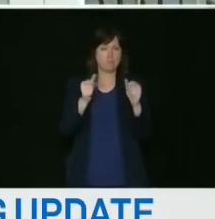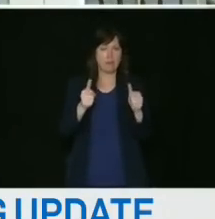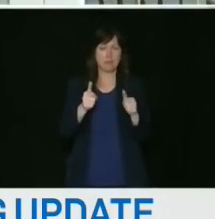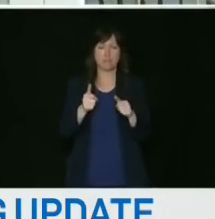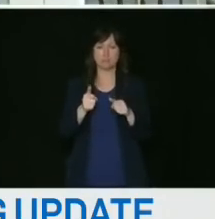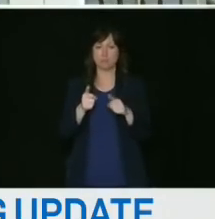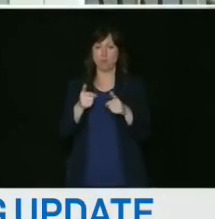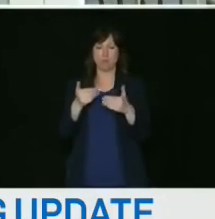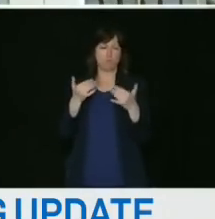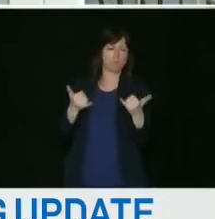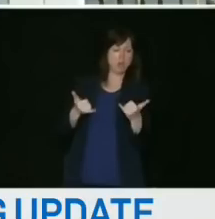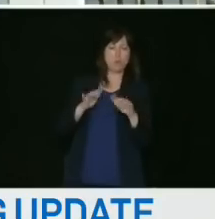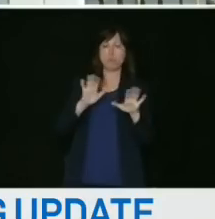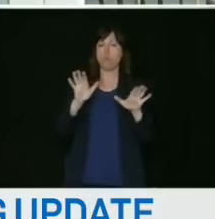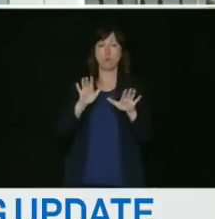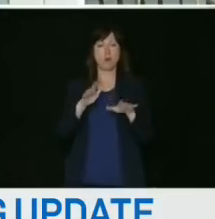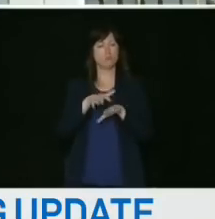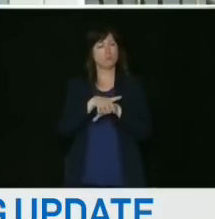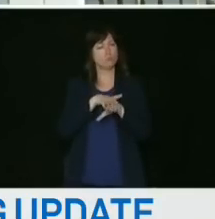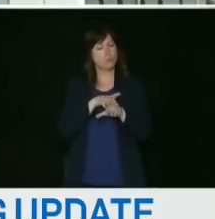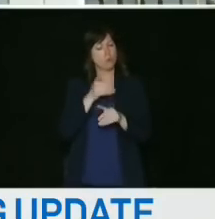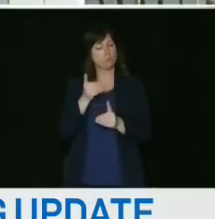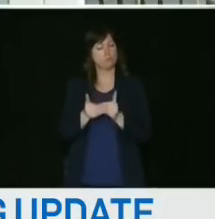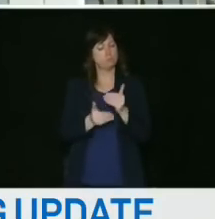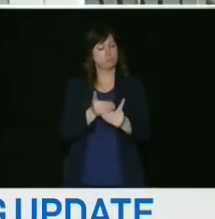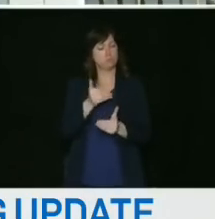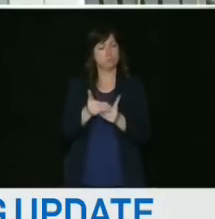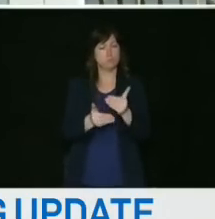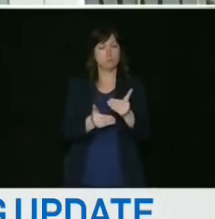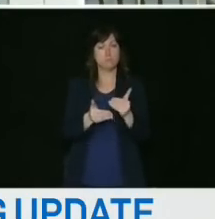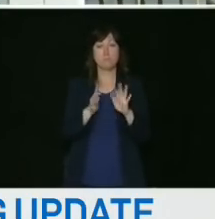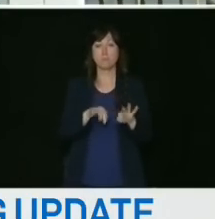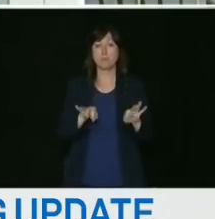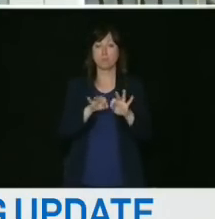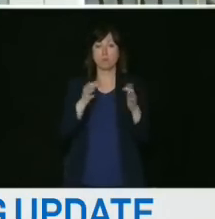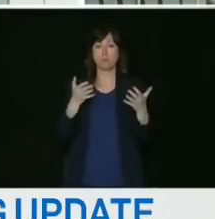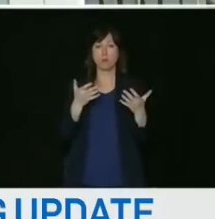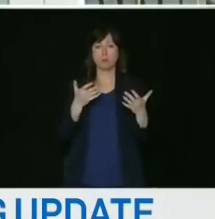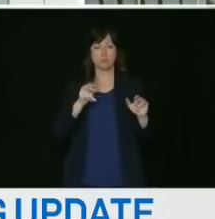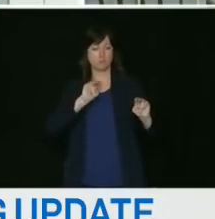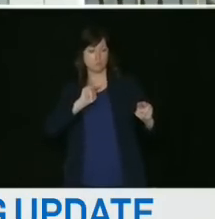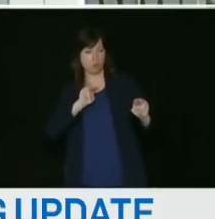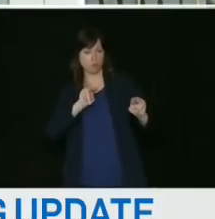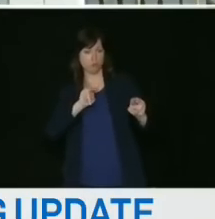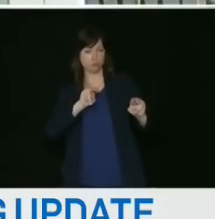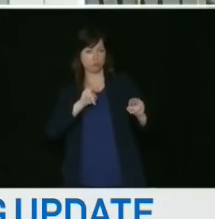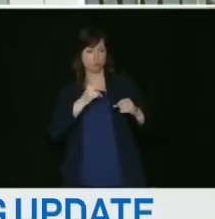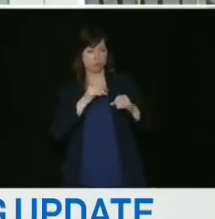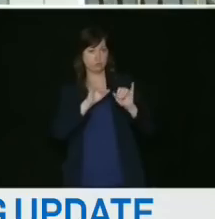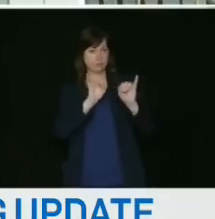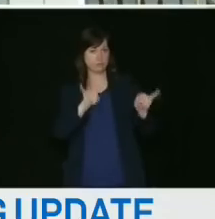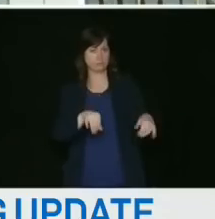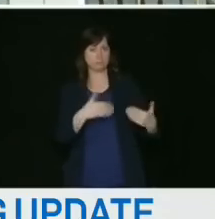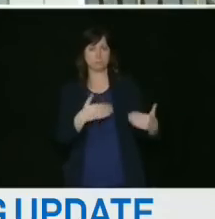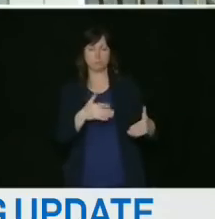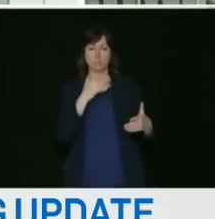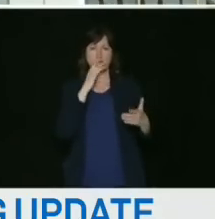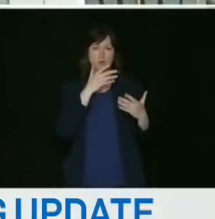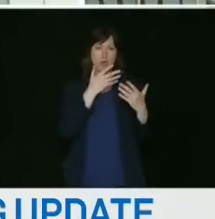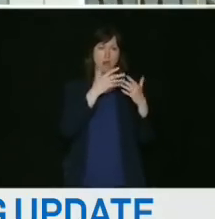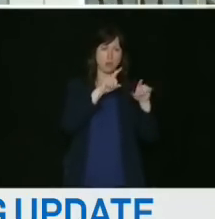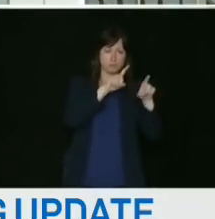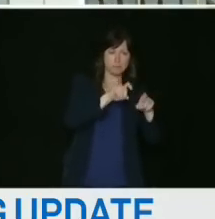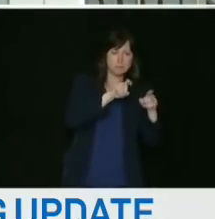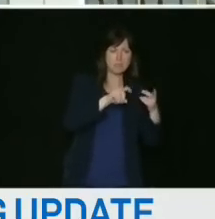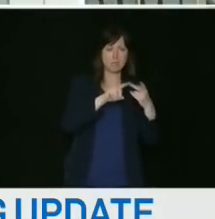quickly. We need to have a good monitoring system in order to screen, trace,